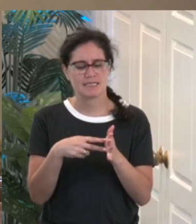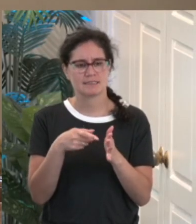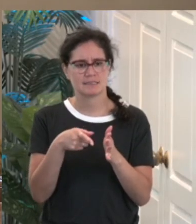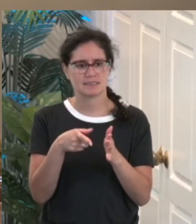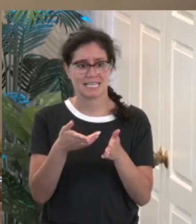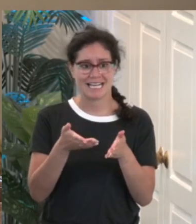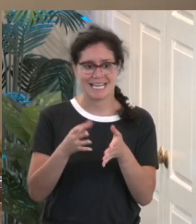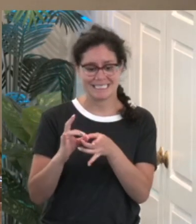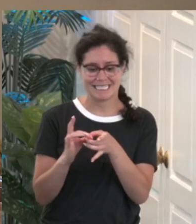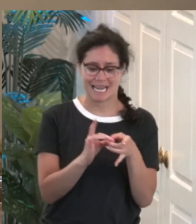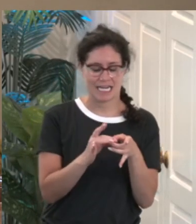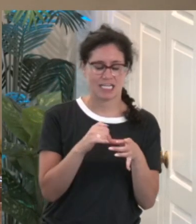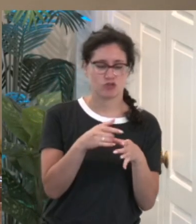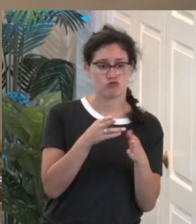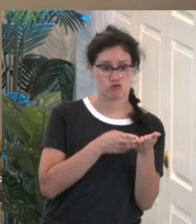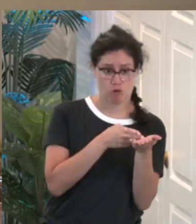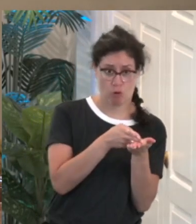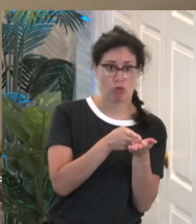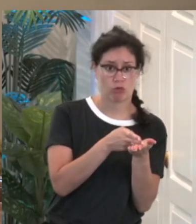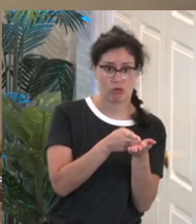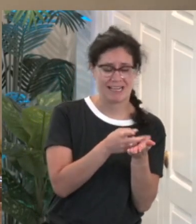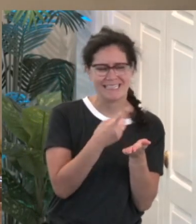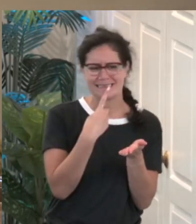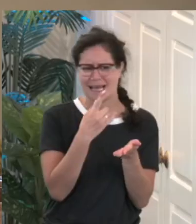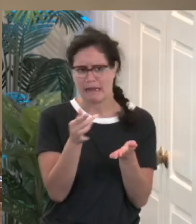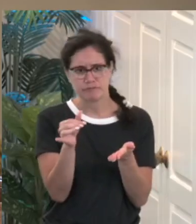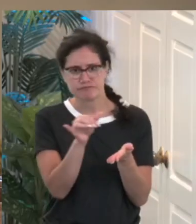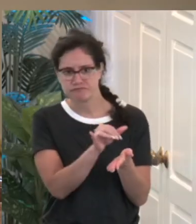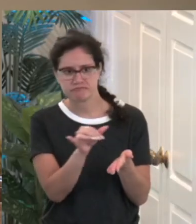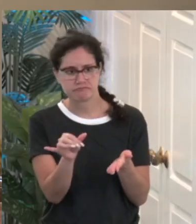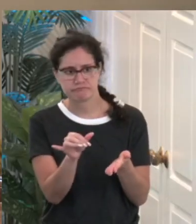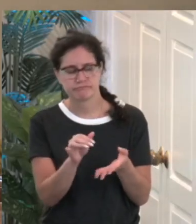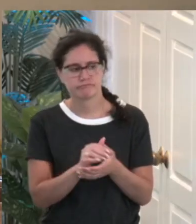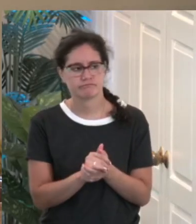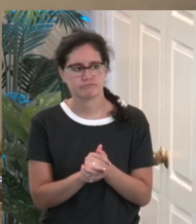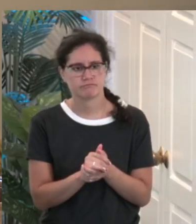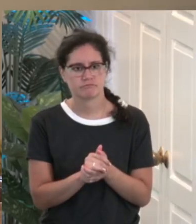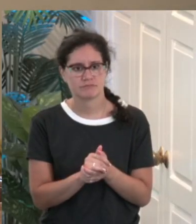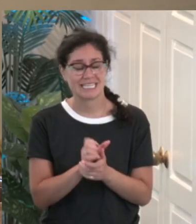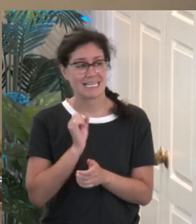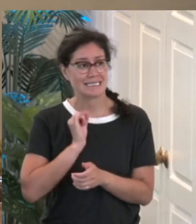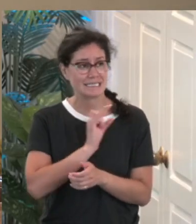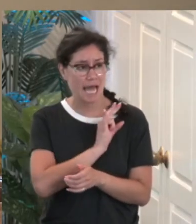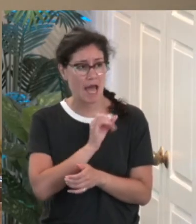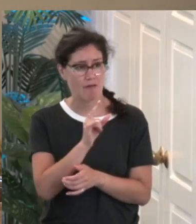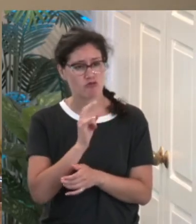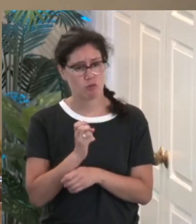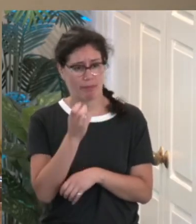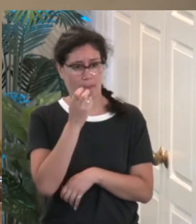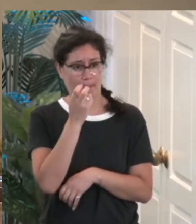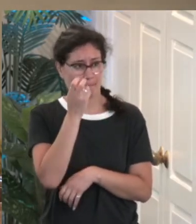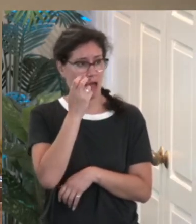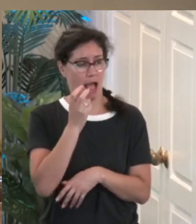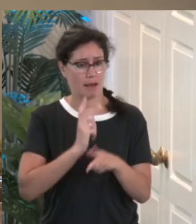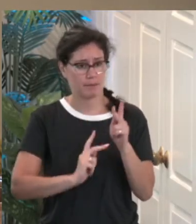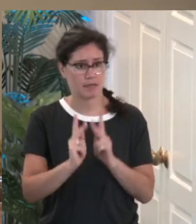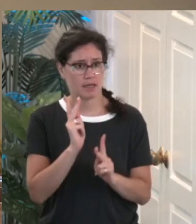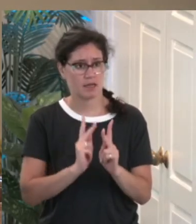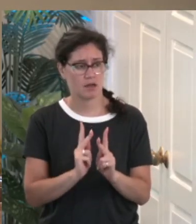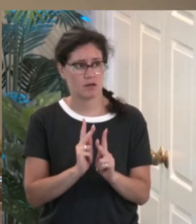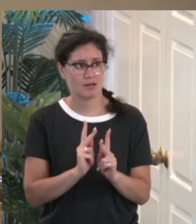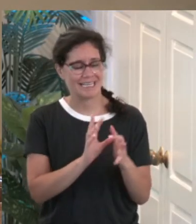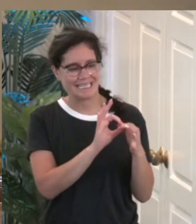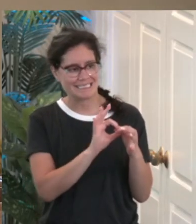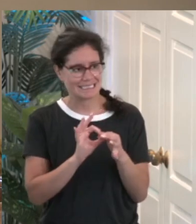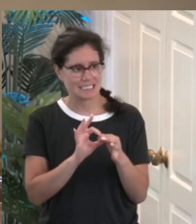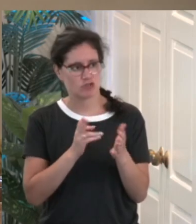to truth. He said it's just like a staff to the blind. It's attendant to